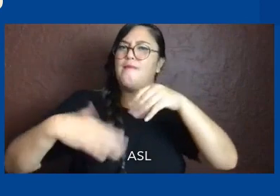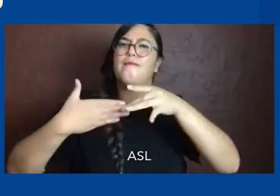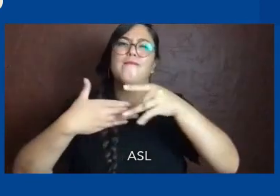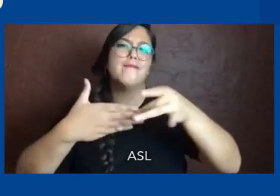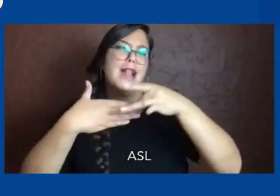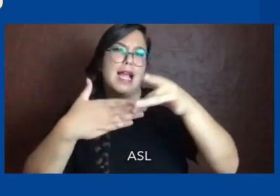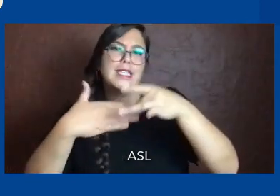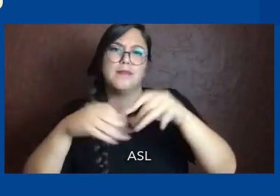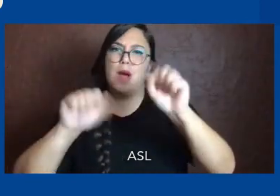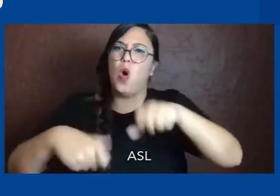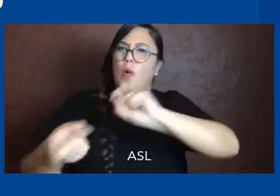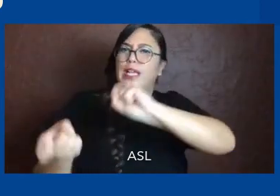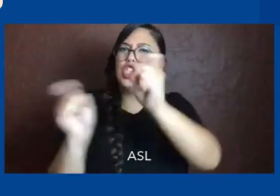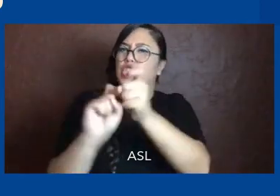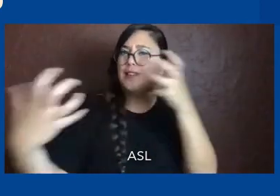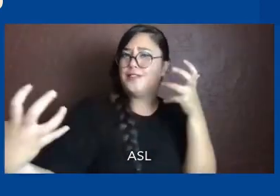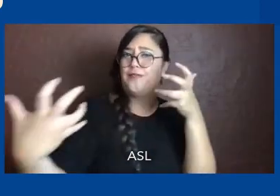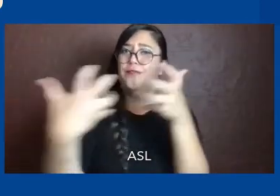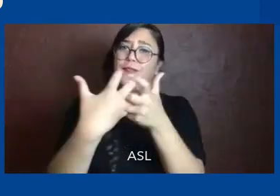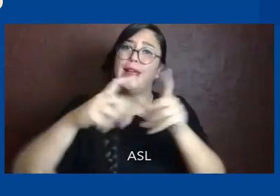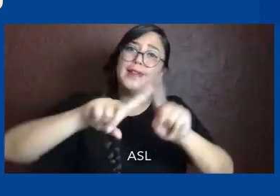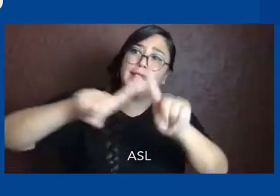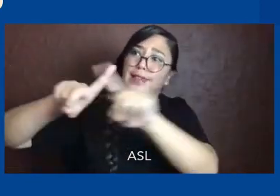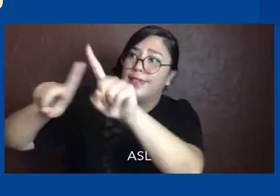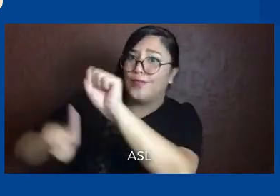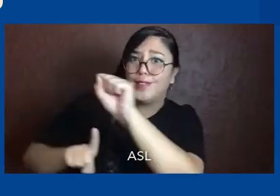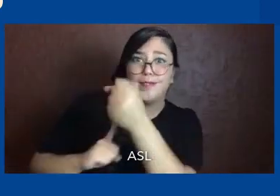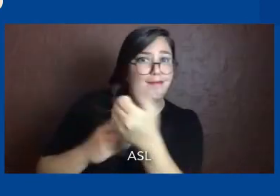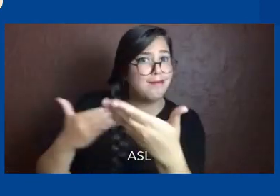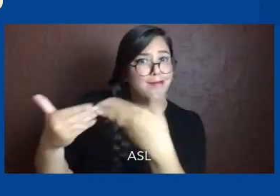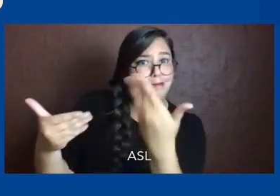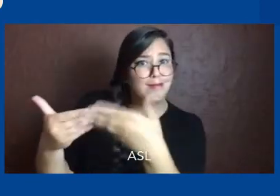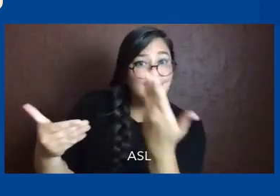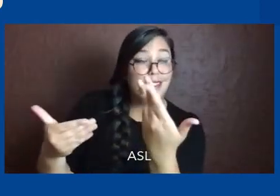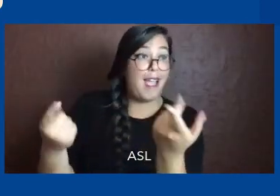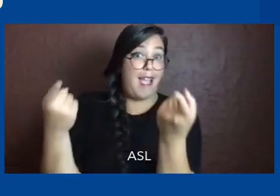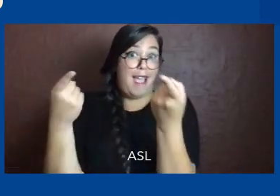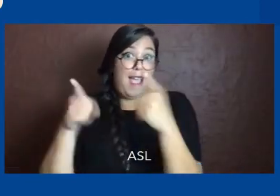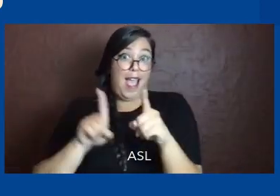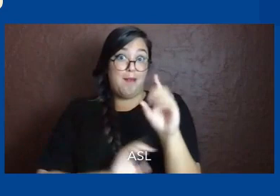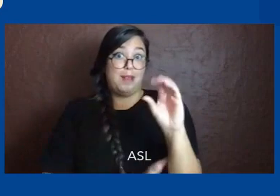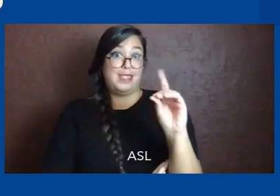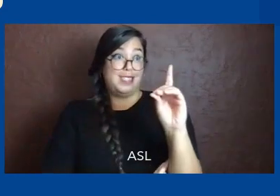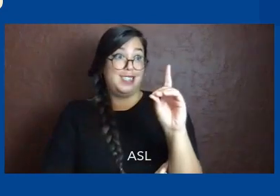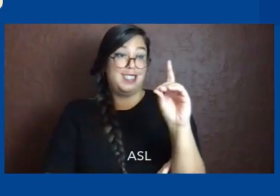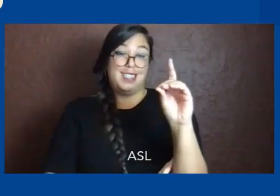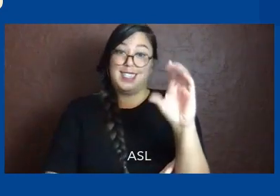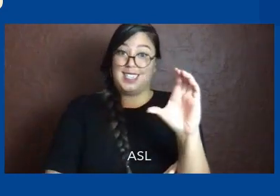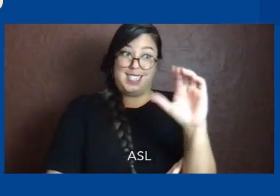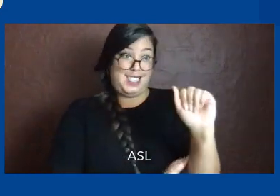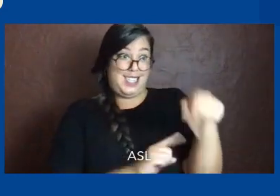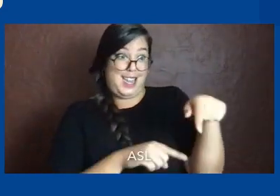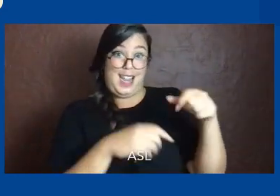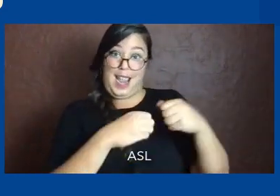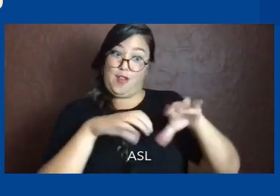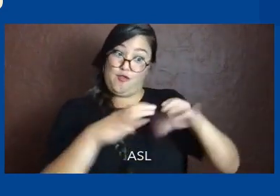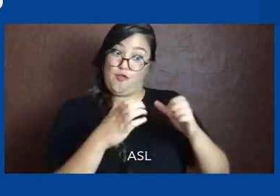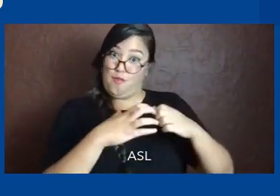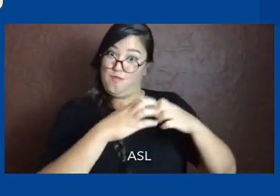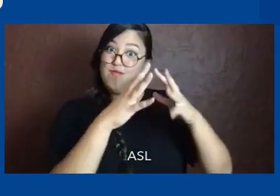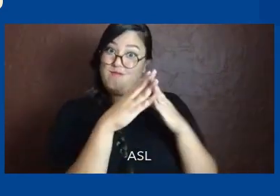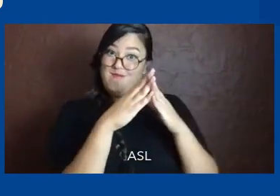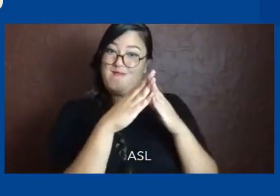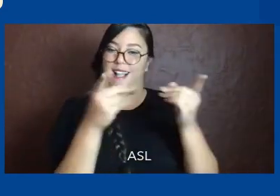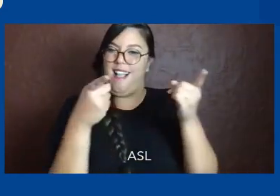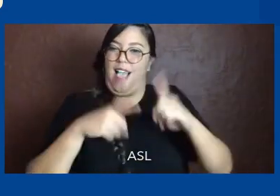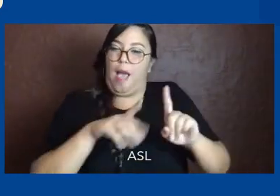circumstances. So where I was when the DCA came to my attention was in the midst of the early days of the pandemic, freaking out a little bit,